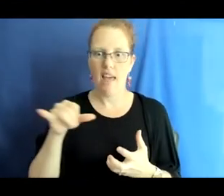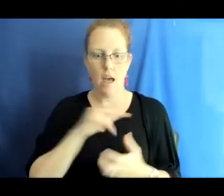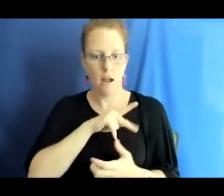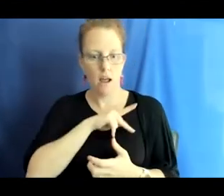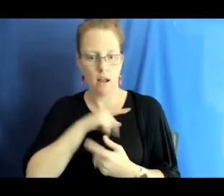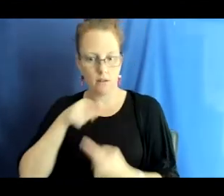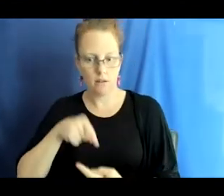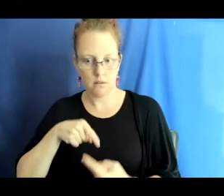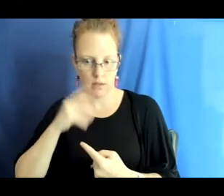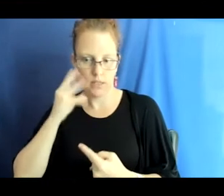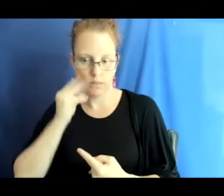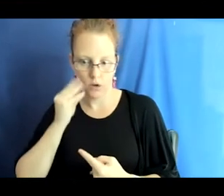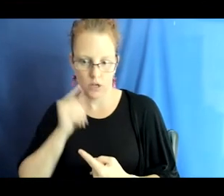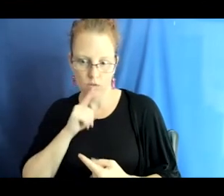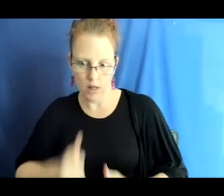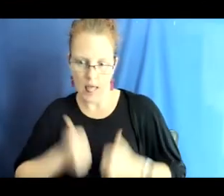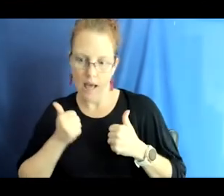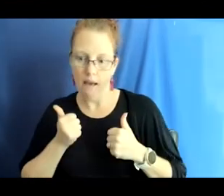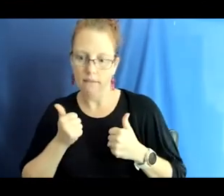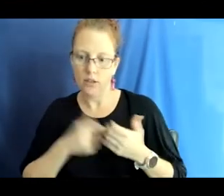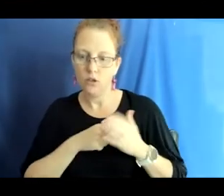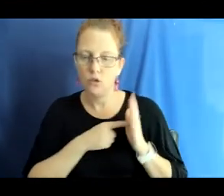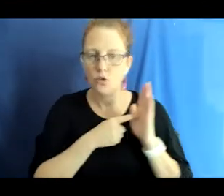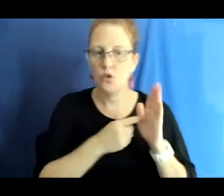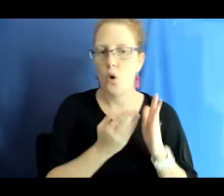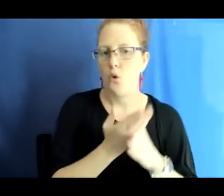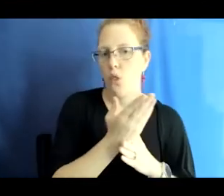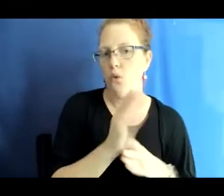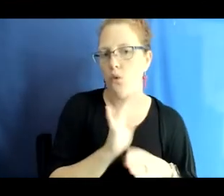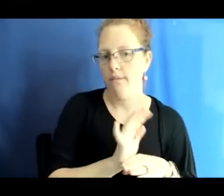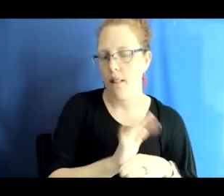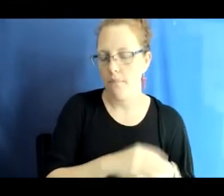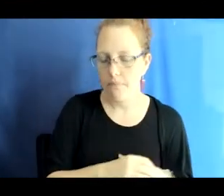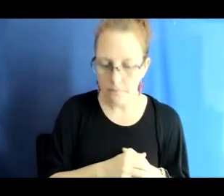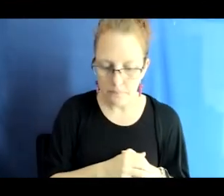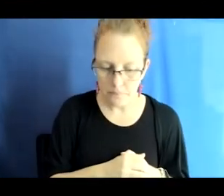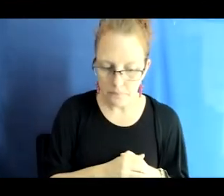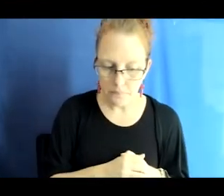situation in real life. And all these ideas kind of like came quite